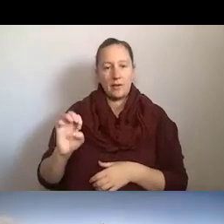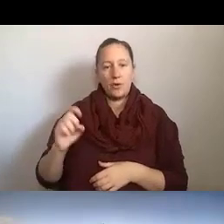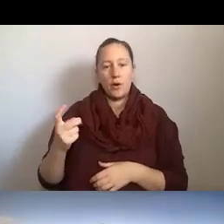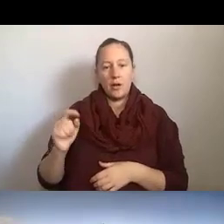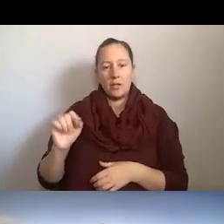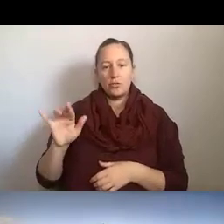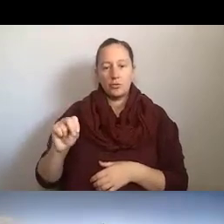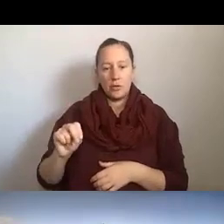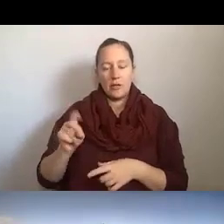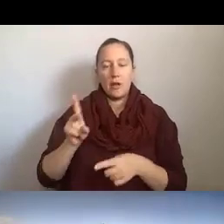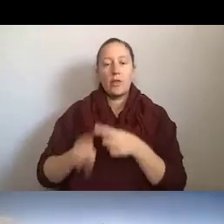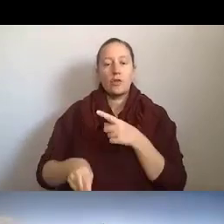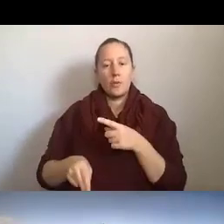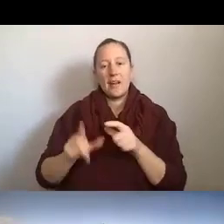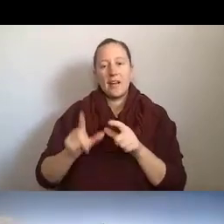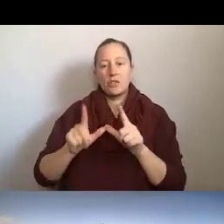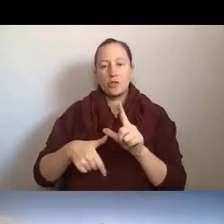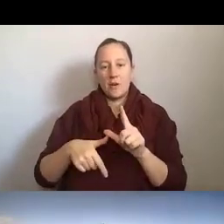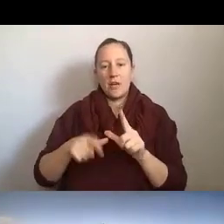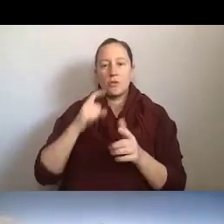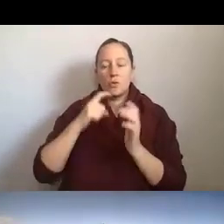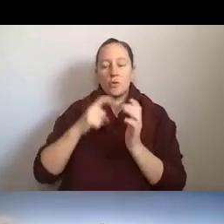does have to receive